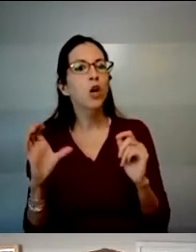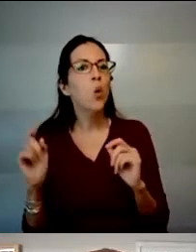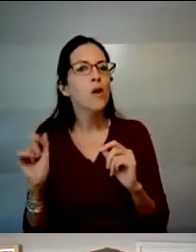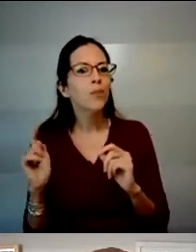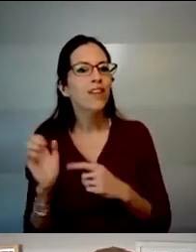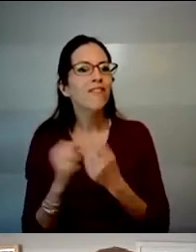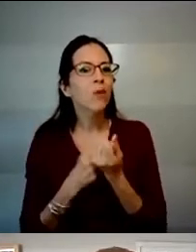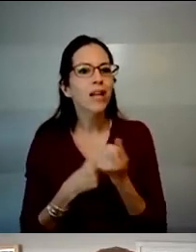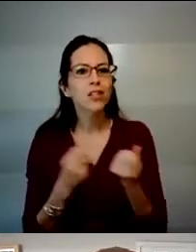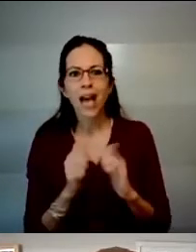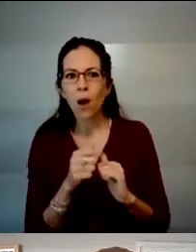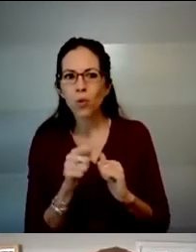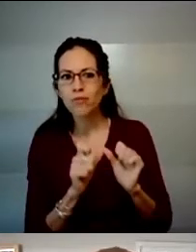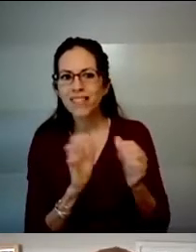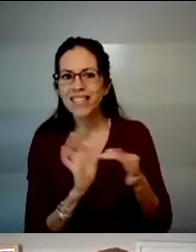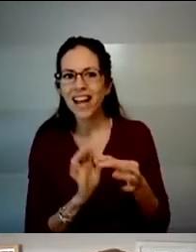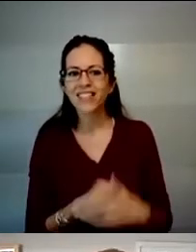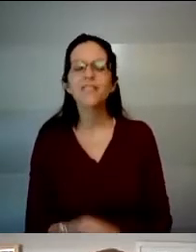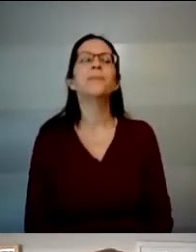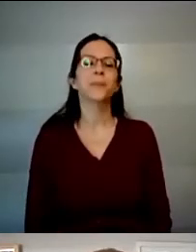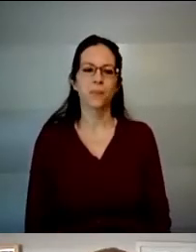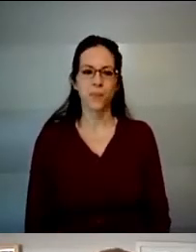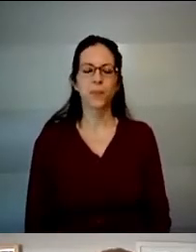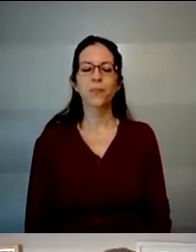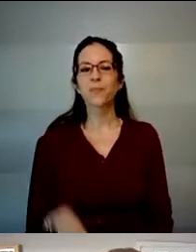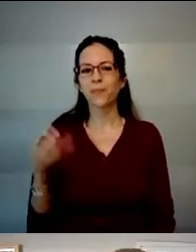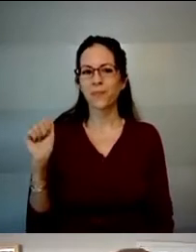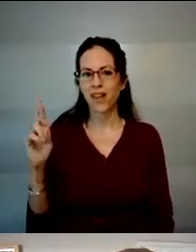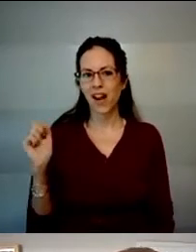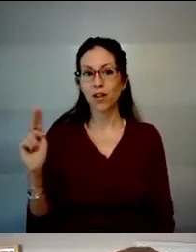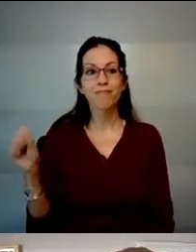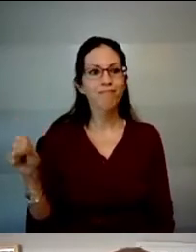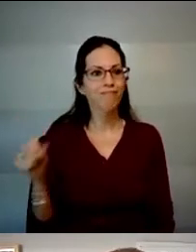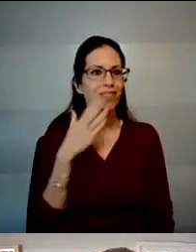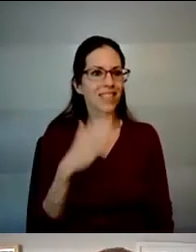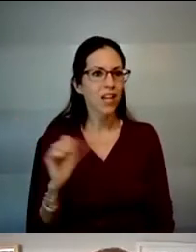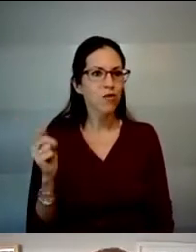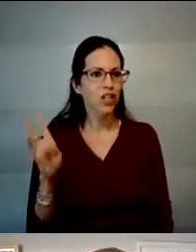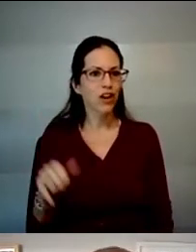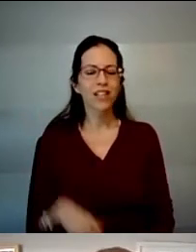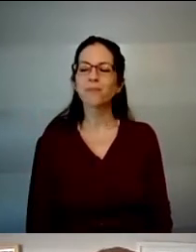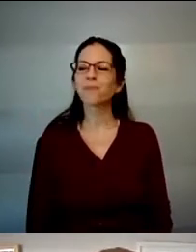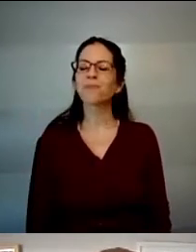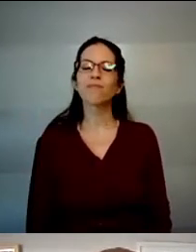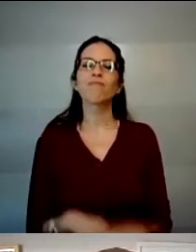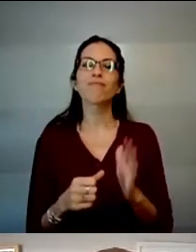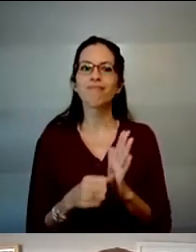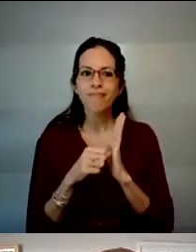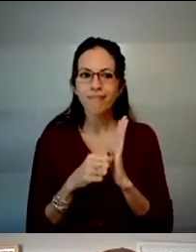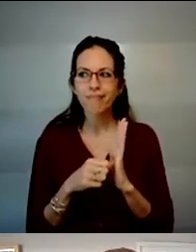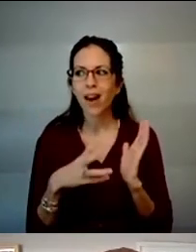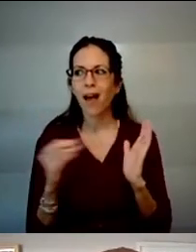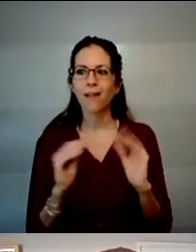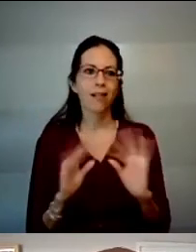how did you stay in touch and coordinate? Absolutely. Thanks, Charity. So just to, you know, reiterate, maybe clarify. So